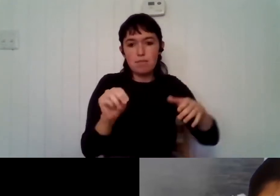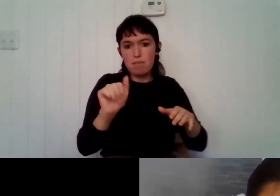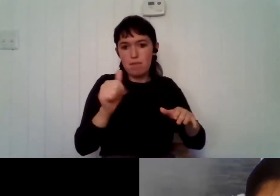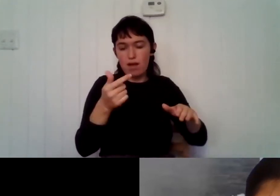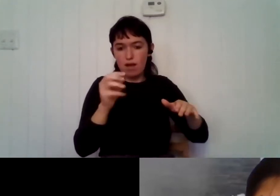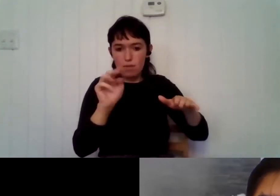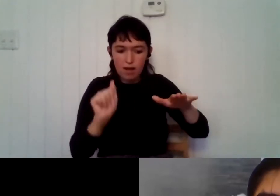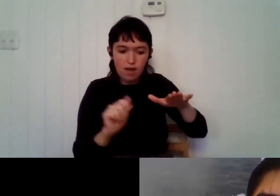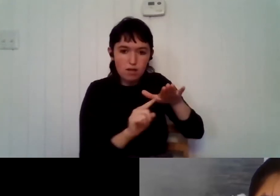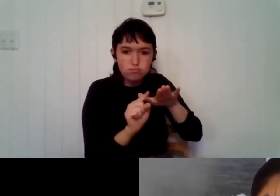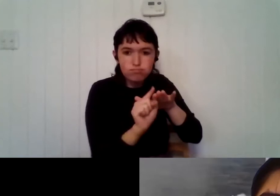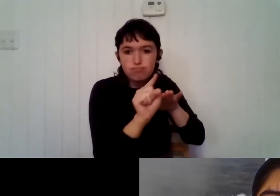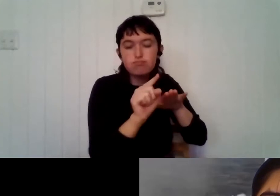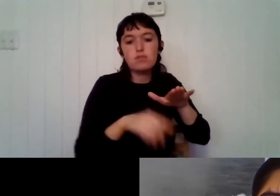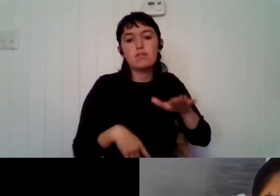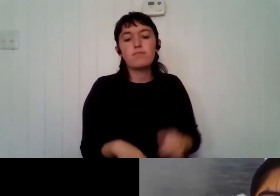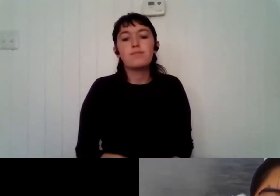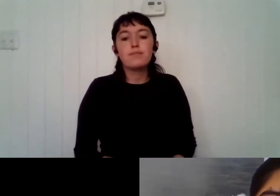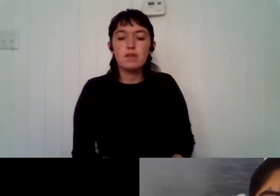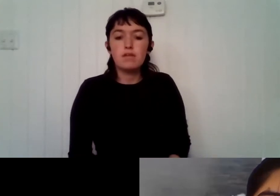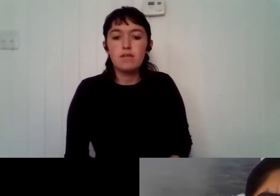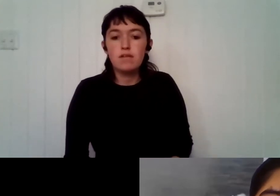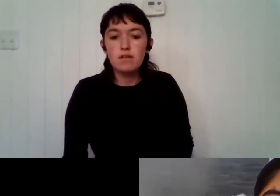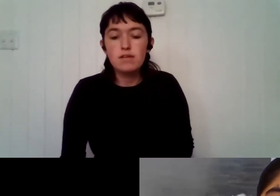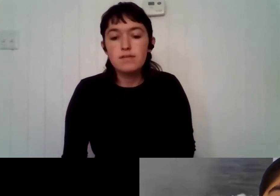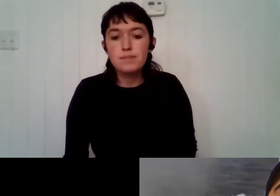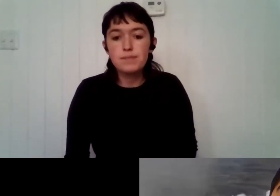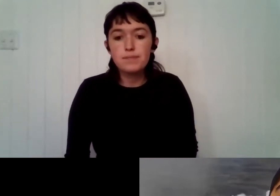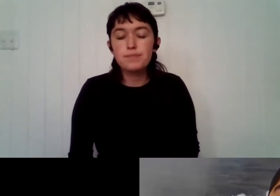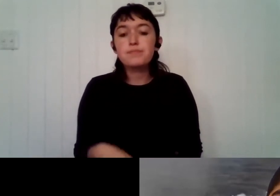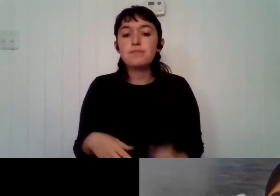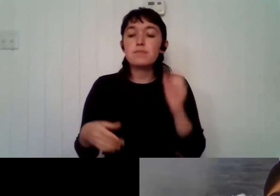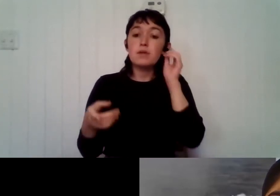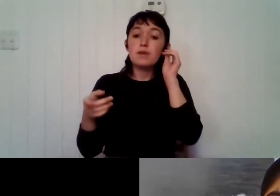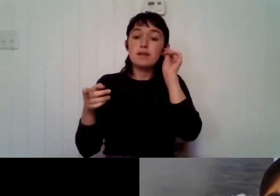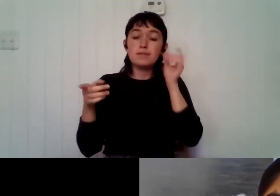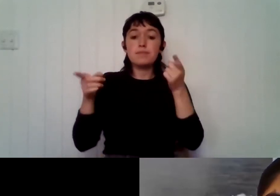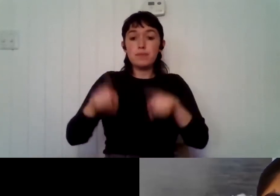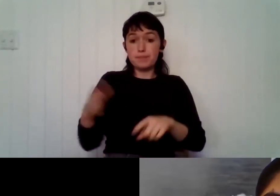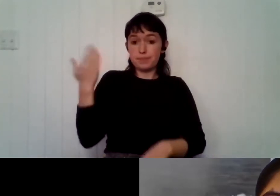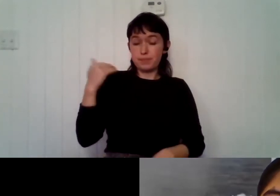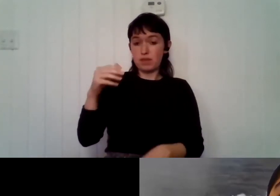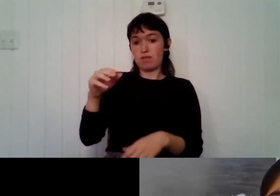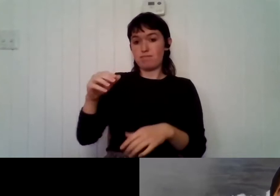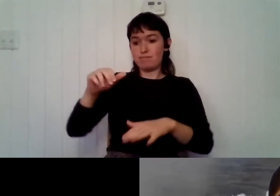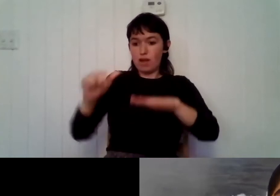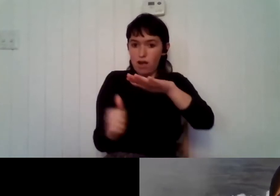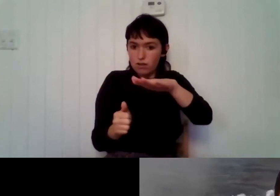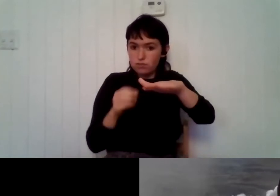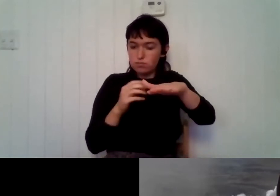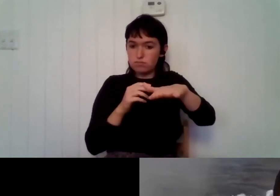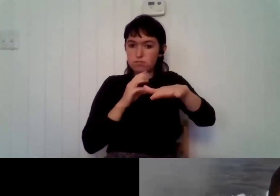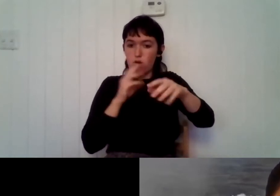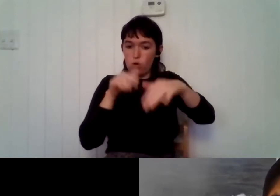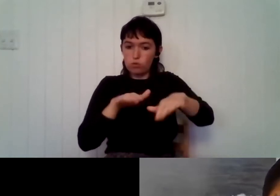at Tonga. And that was from an eruption of an underwater volcano that we knew the